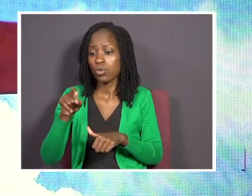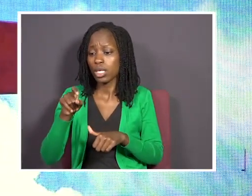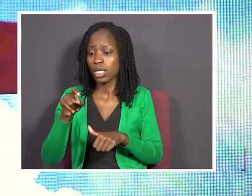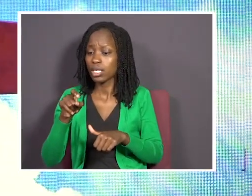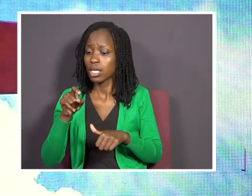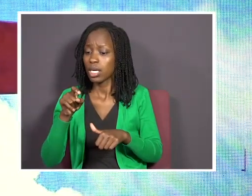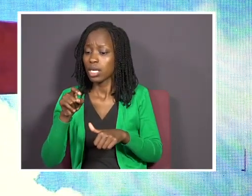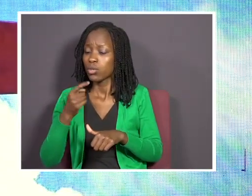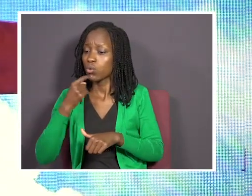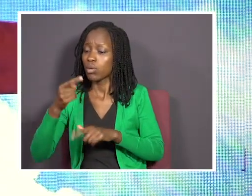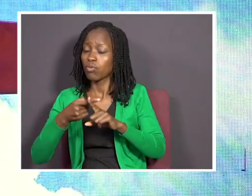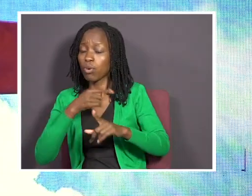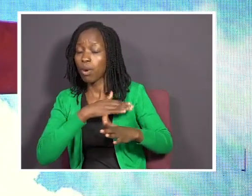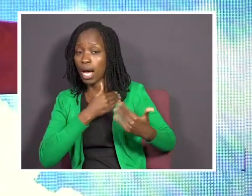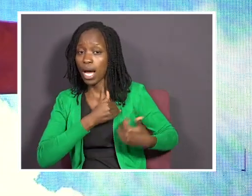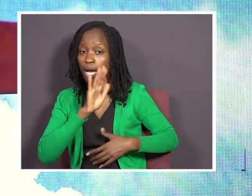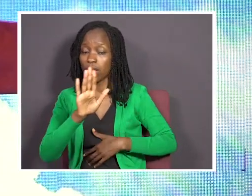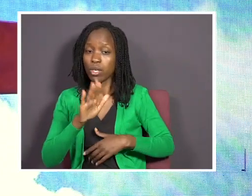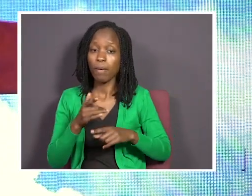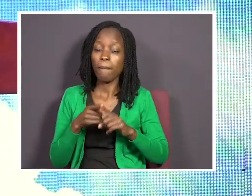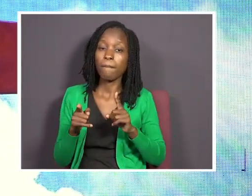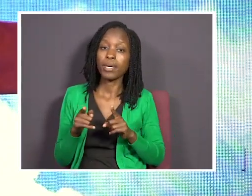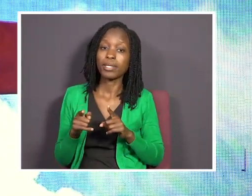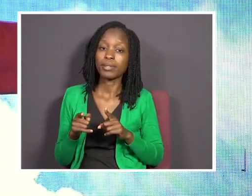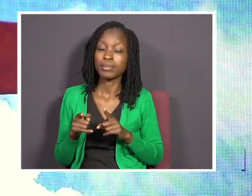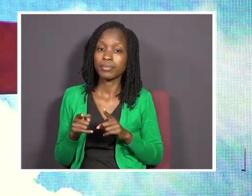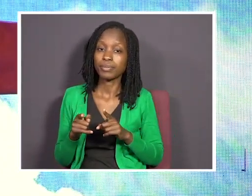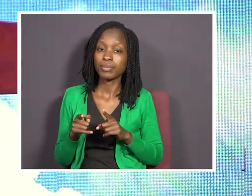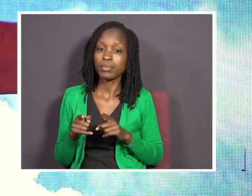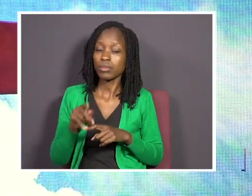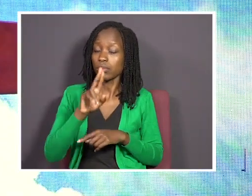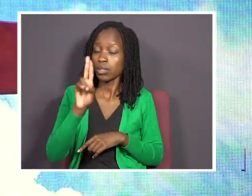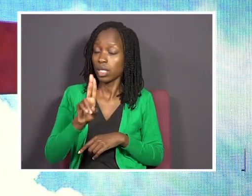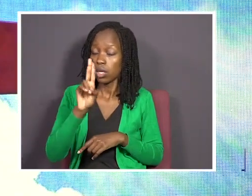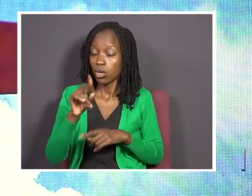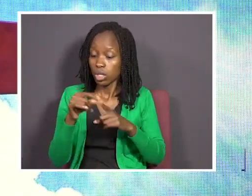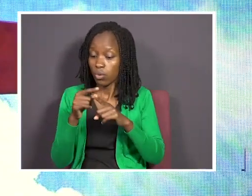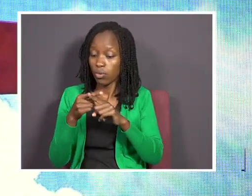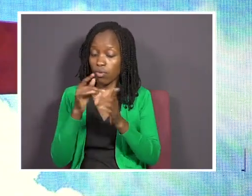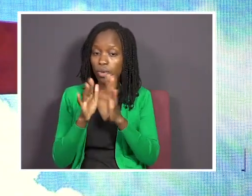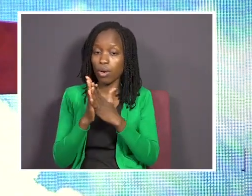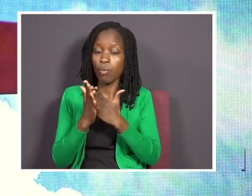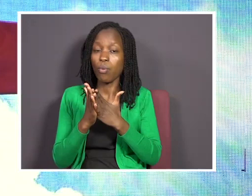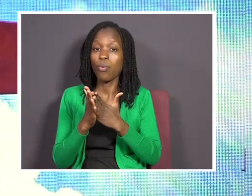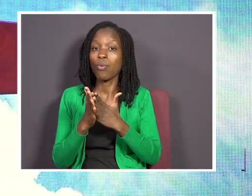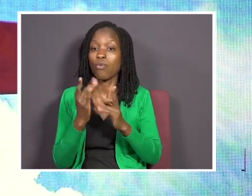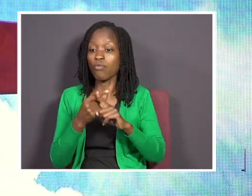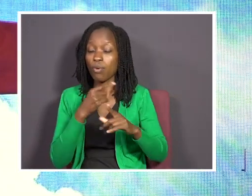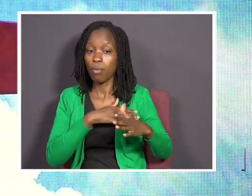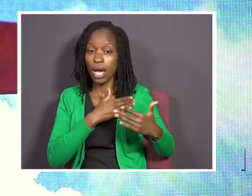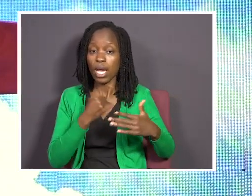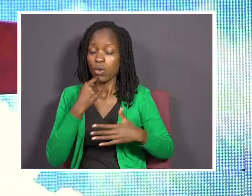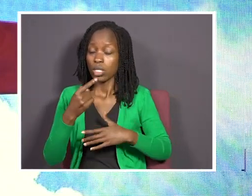is not rote that you are invited to. You are invited to use those words when you mean them from the